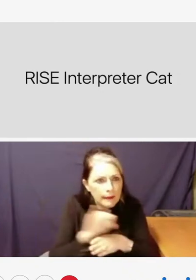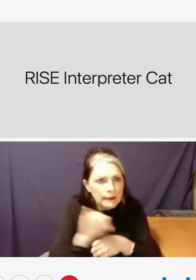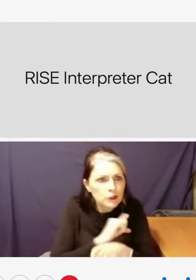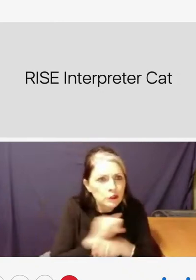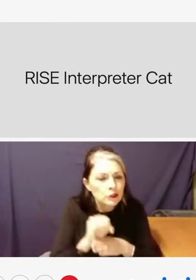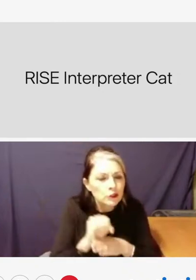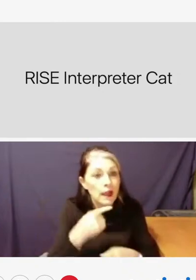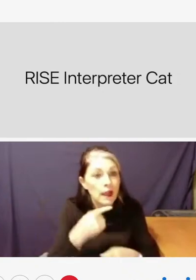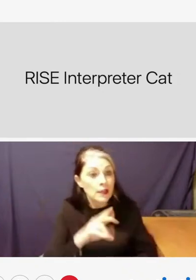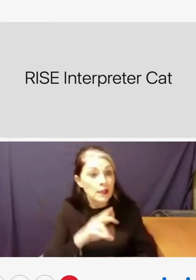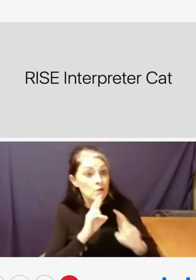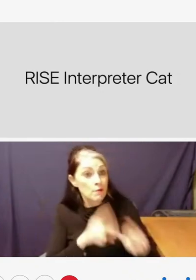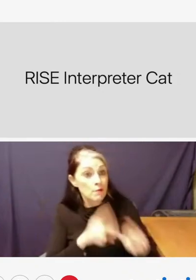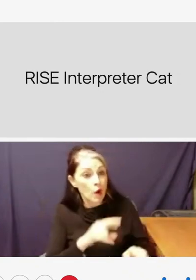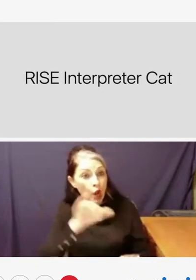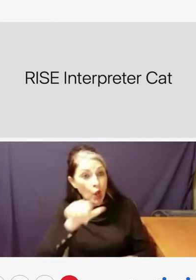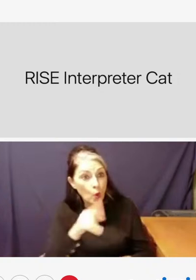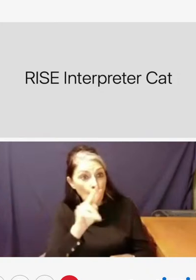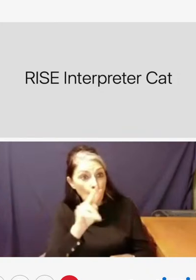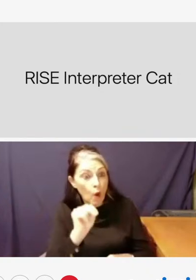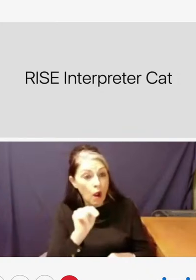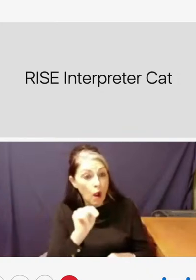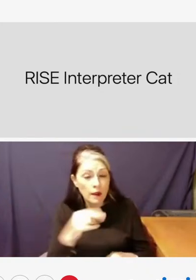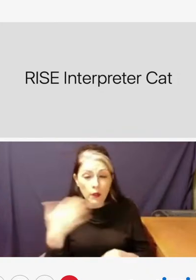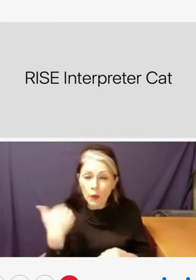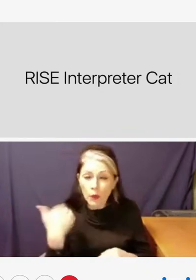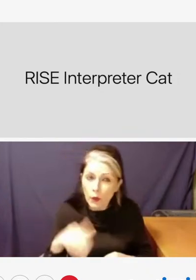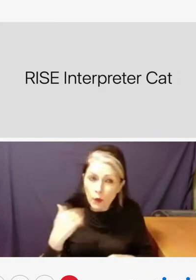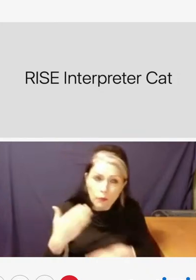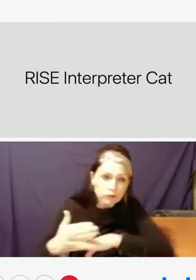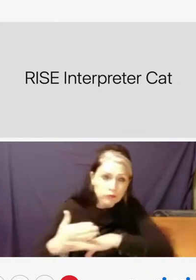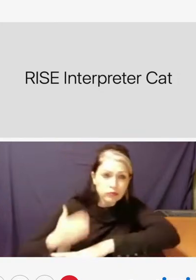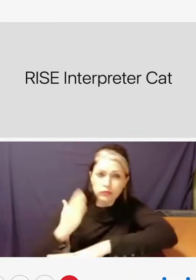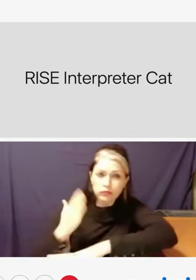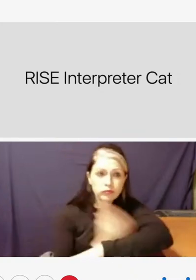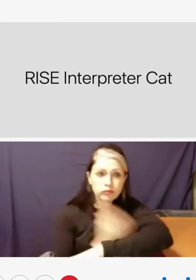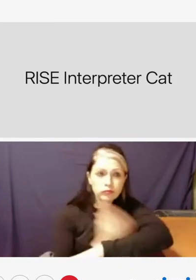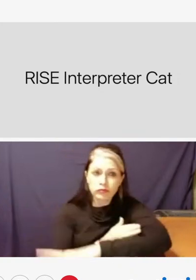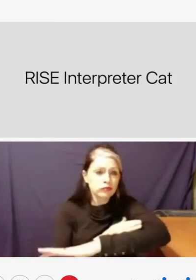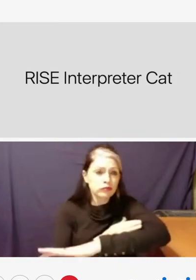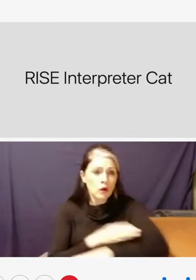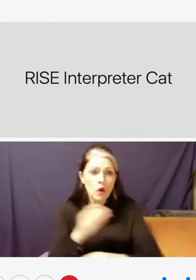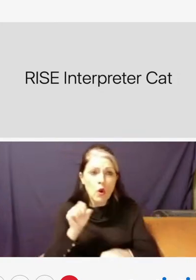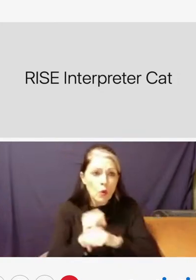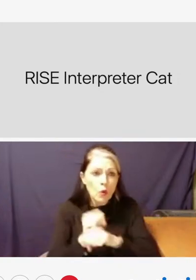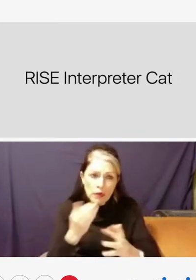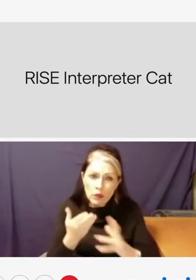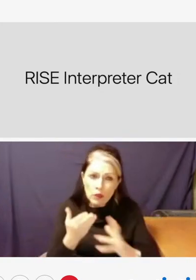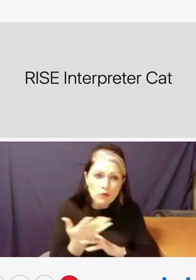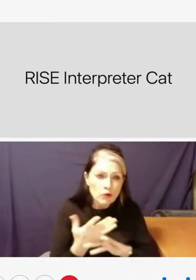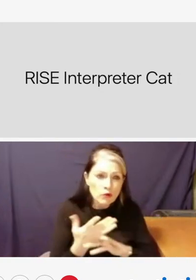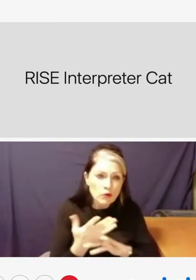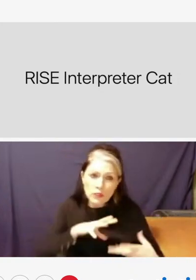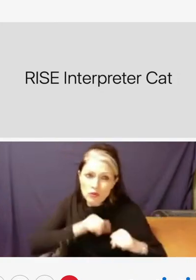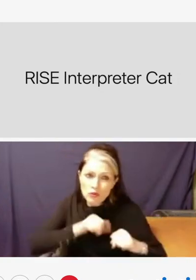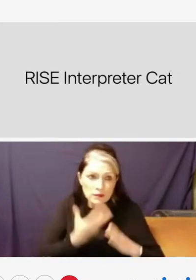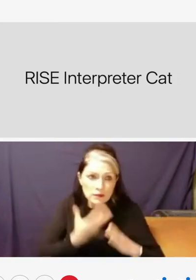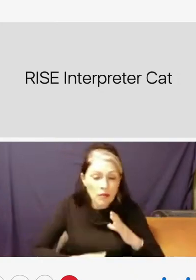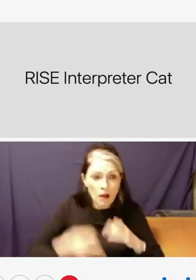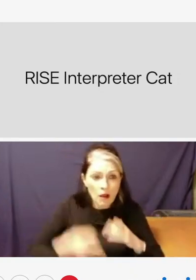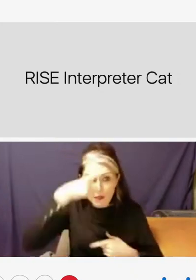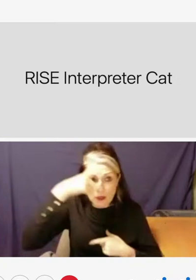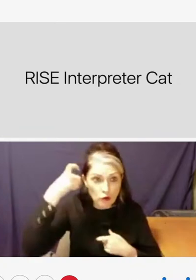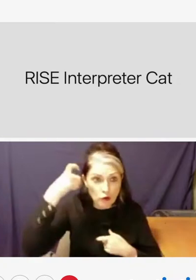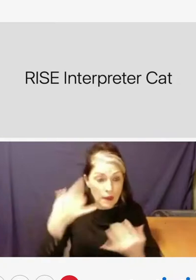has made tremendous tremendous Improvement he is working through his grief and loss he is working through the trauma and he is now really starting to